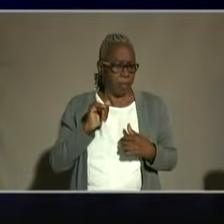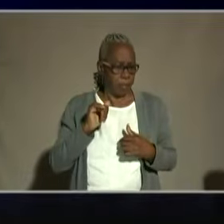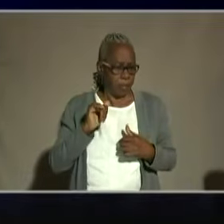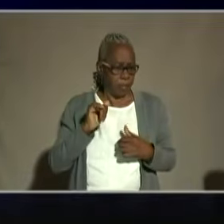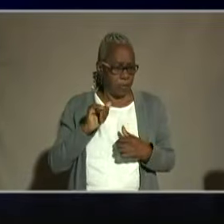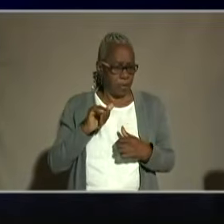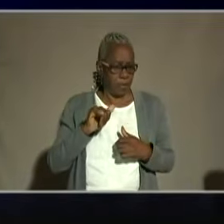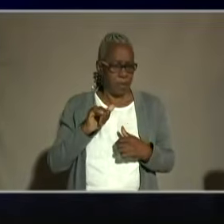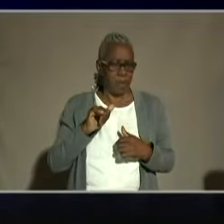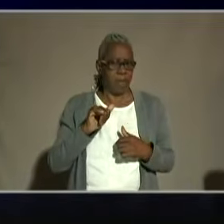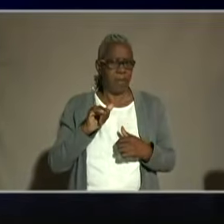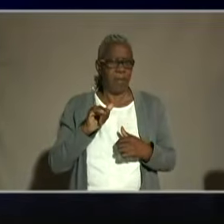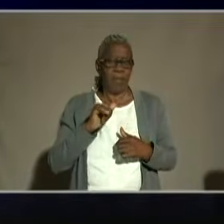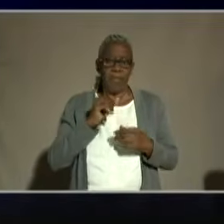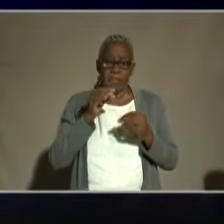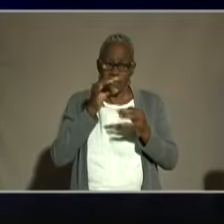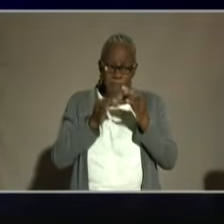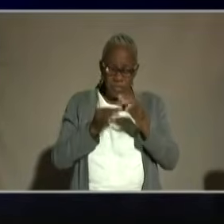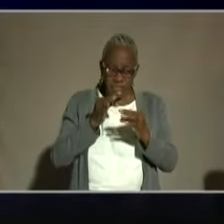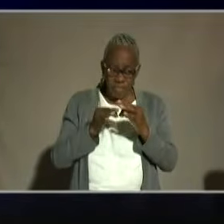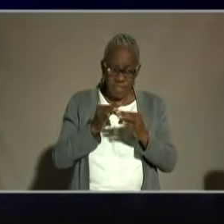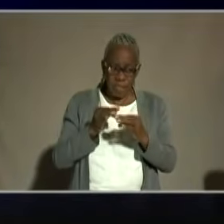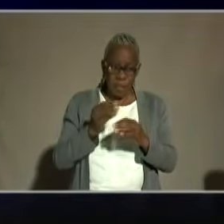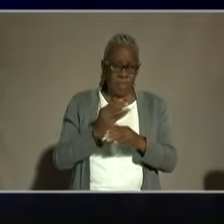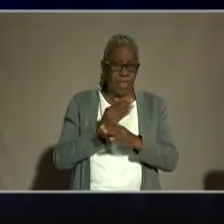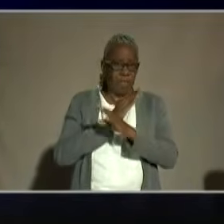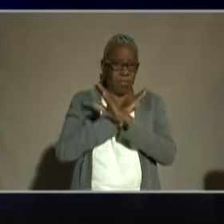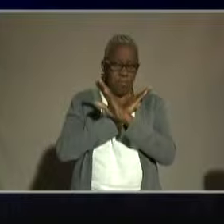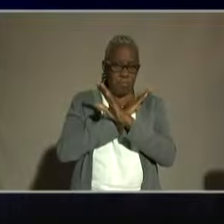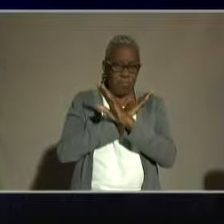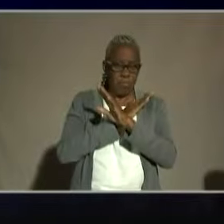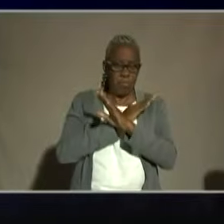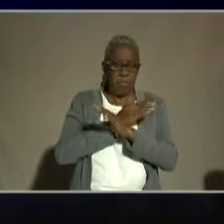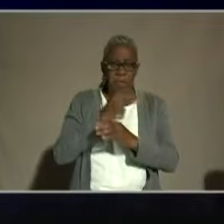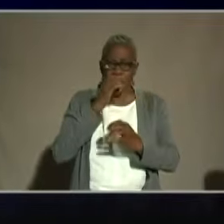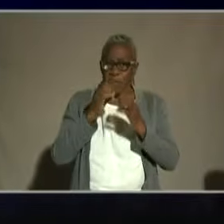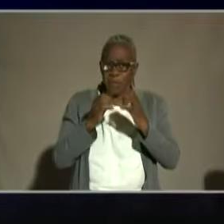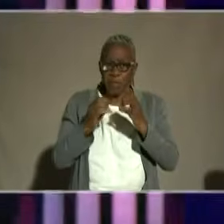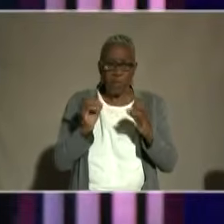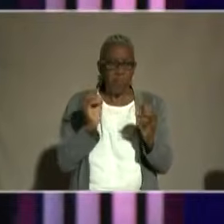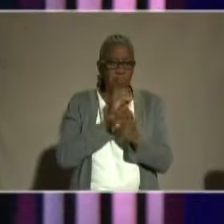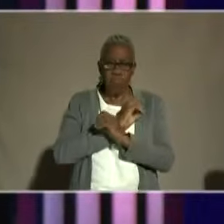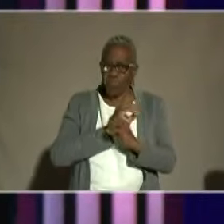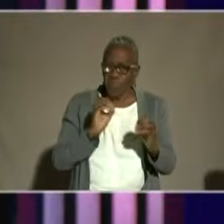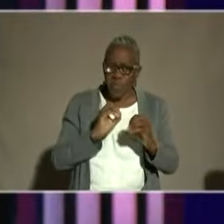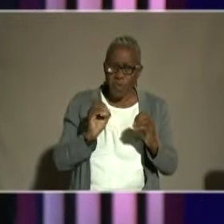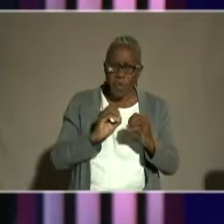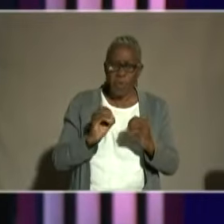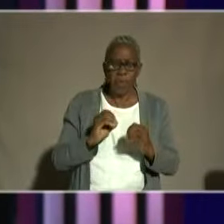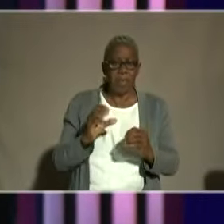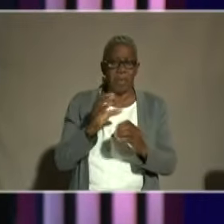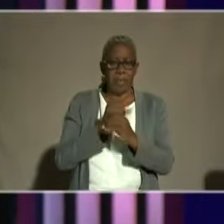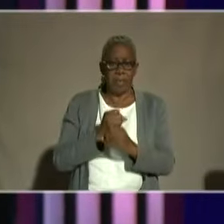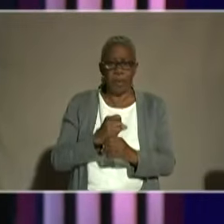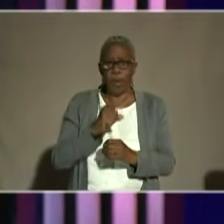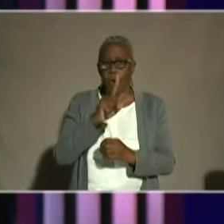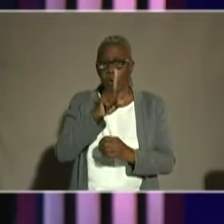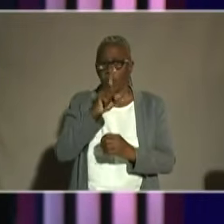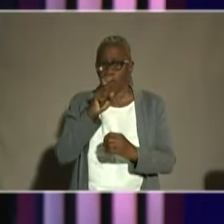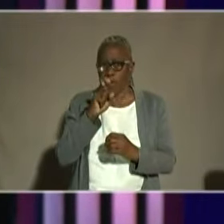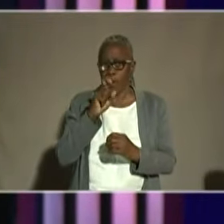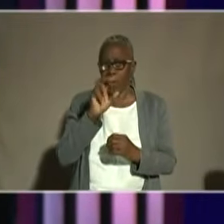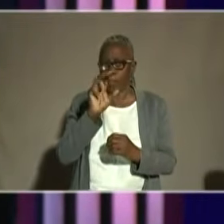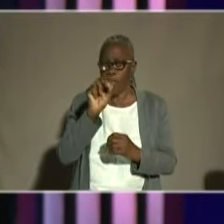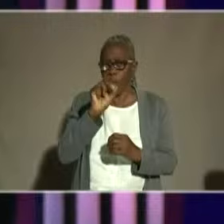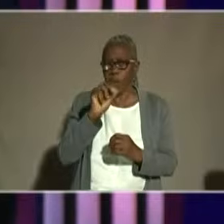impeachment. Fixed election day, no fixed election day. Ring fencing the NHT, they have taken over $130 billion out